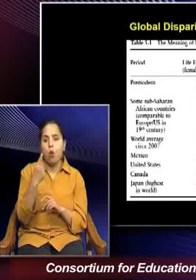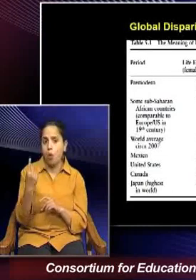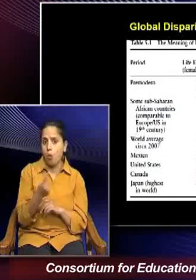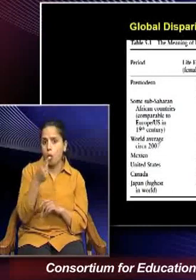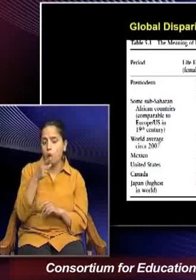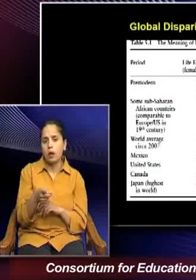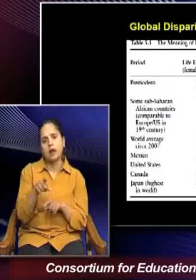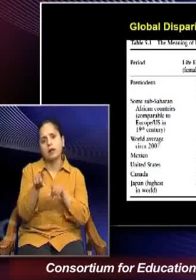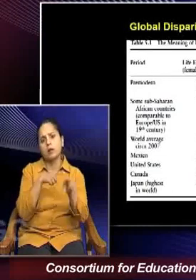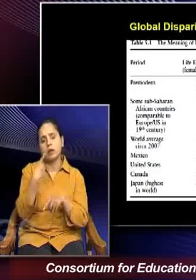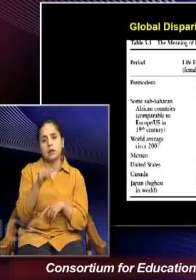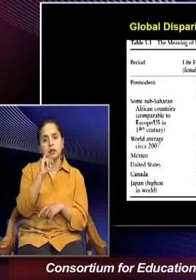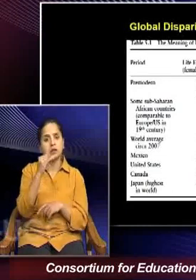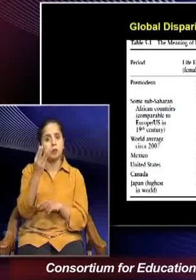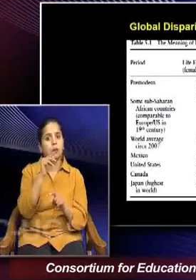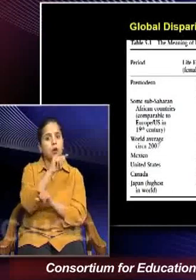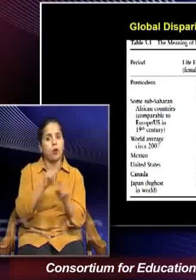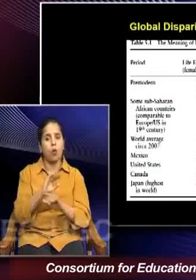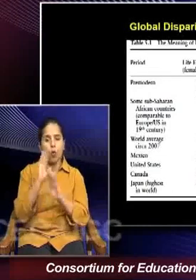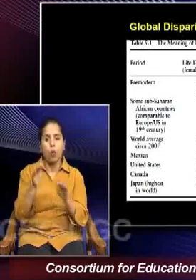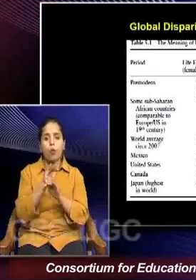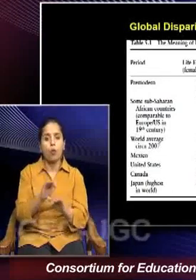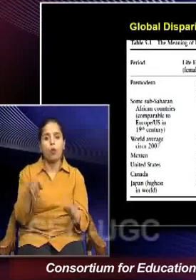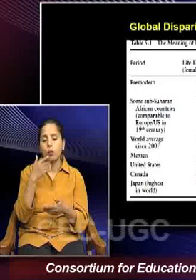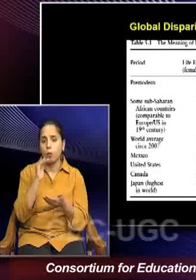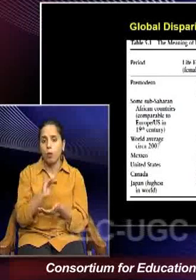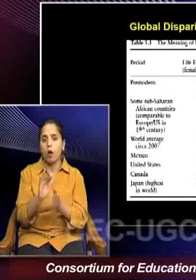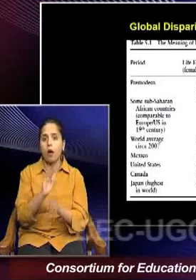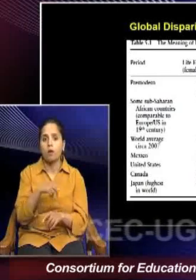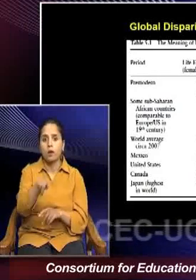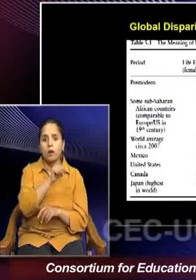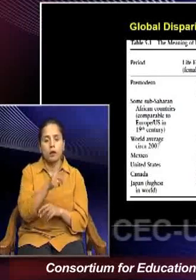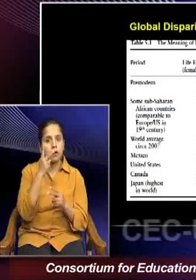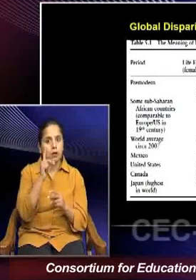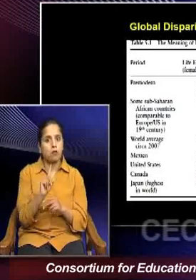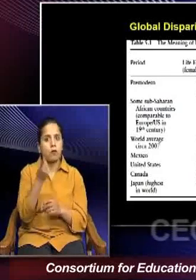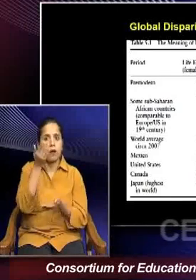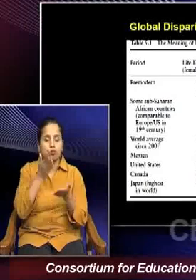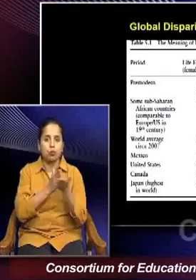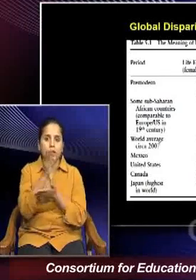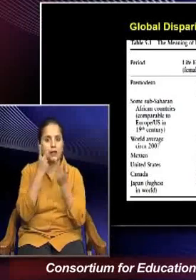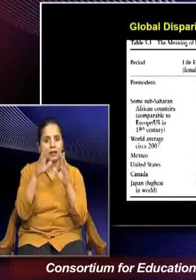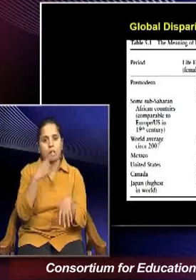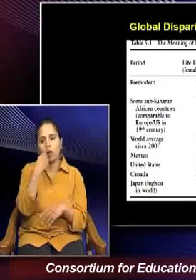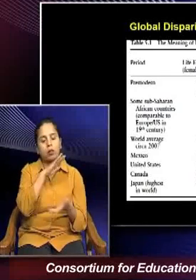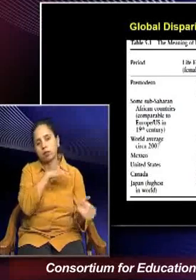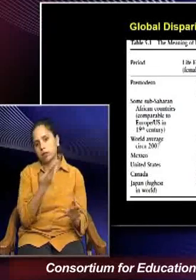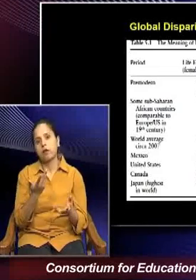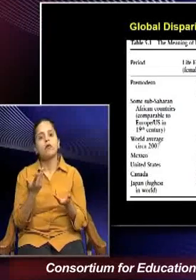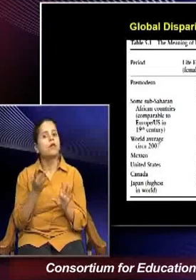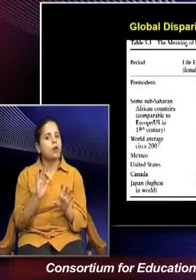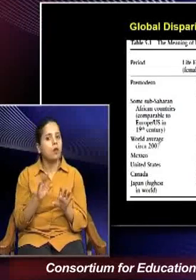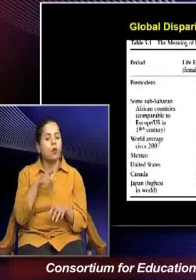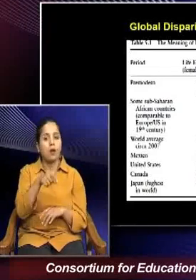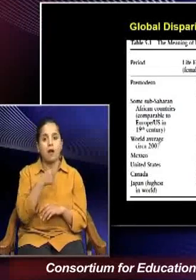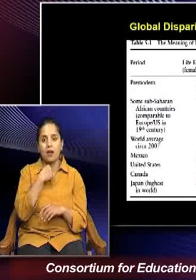say for example, 63% of all the kids who were born were able to see their first birthday. And by the year of age